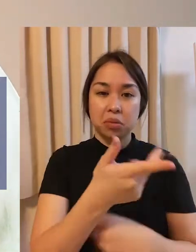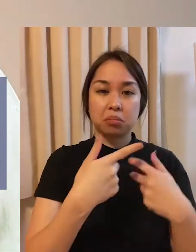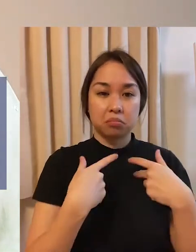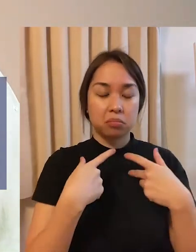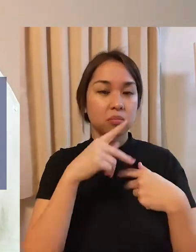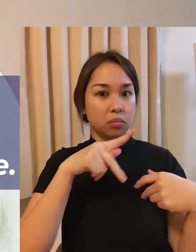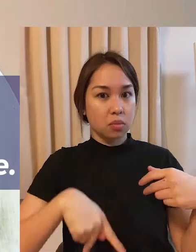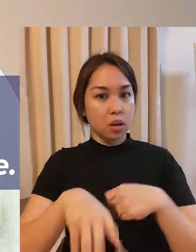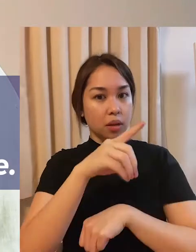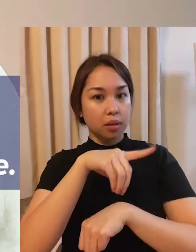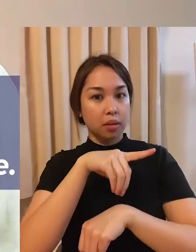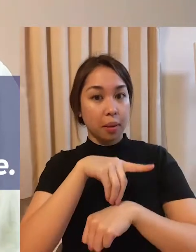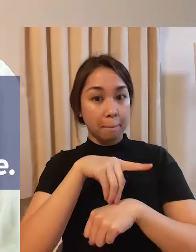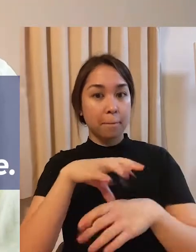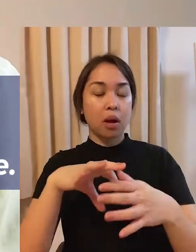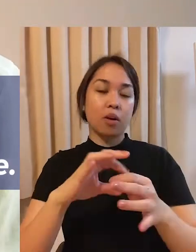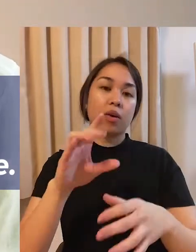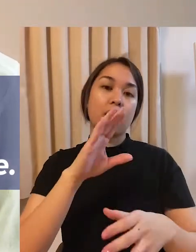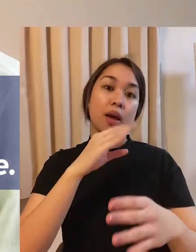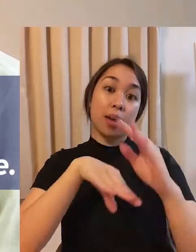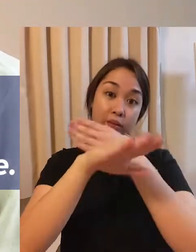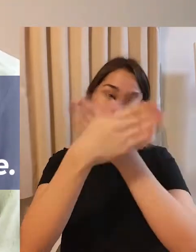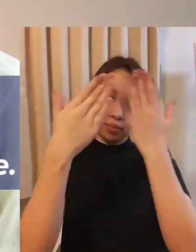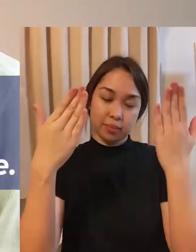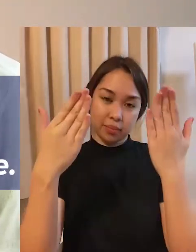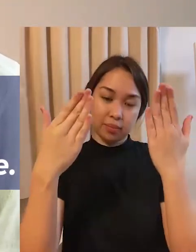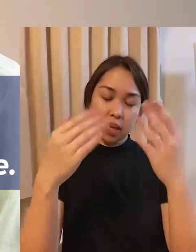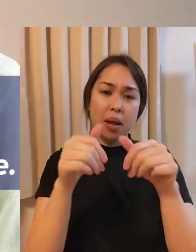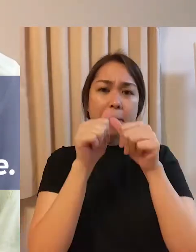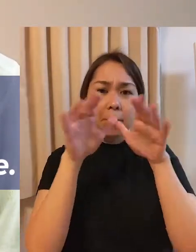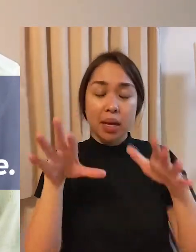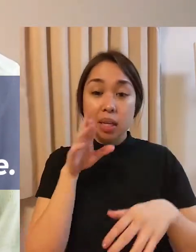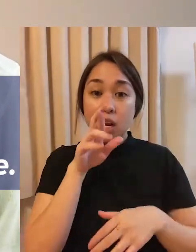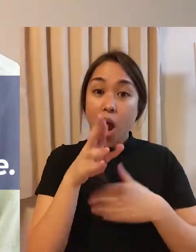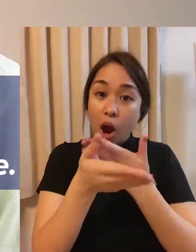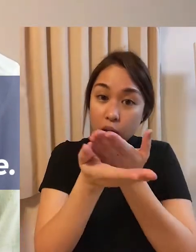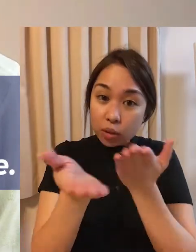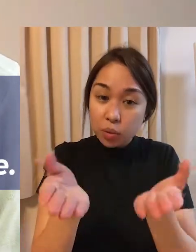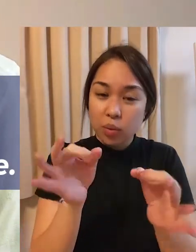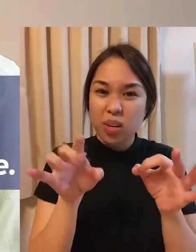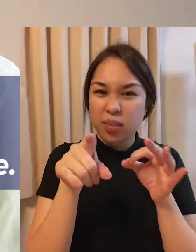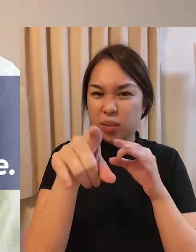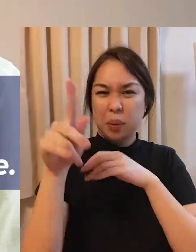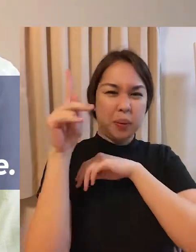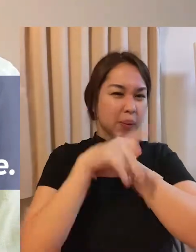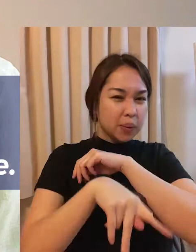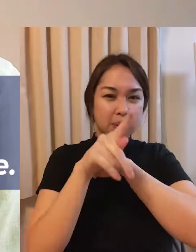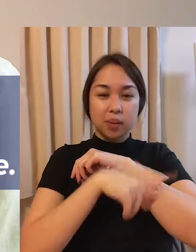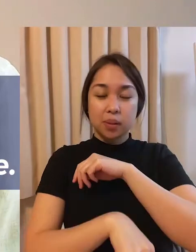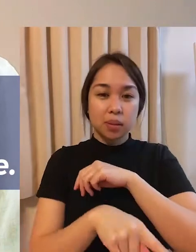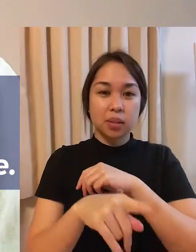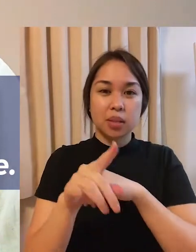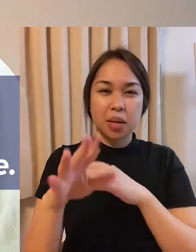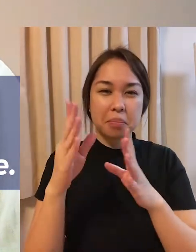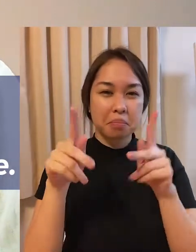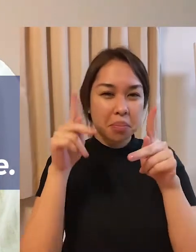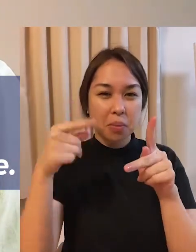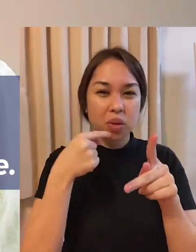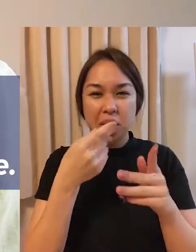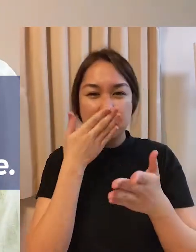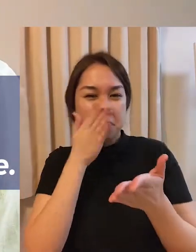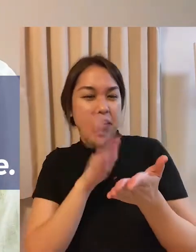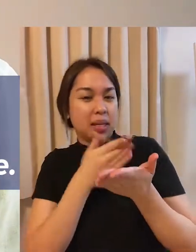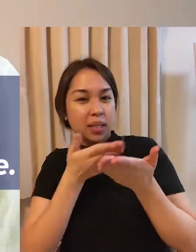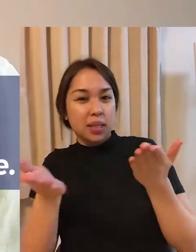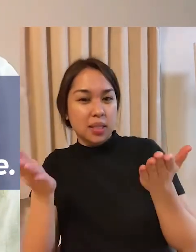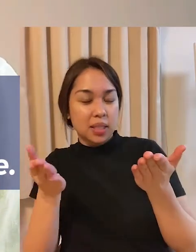of heaven. Blessed are you when people insult you, persecute you, and falsely say all kinds of evil